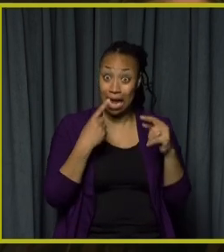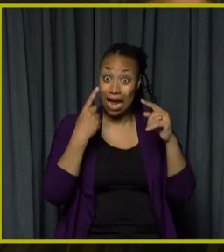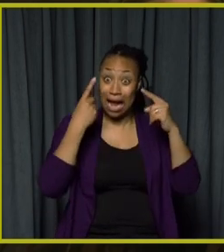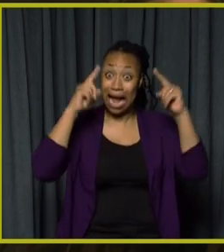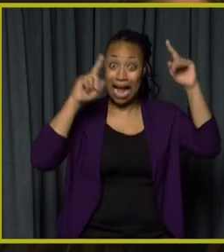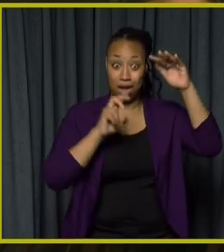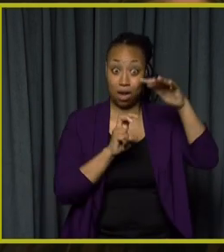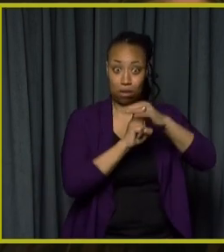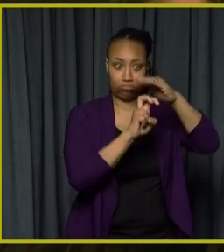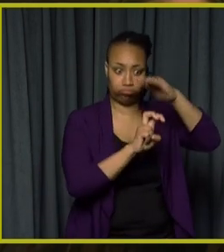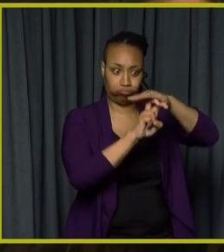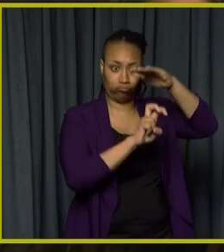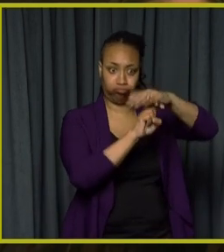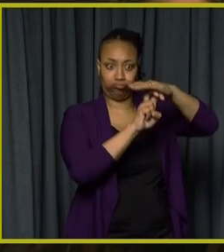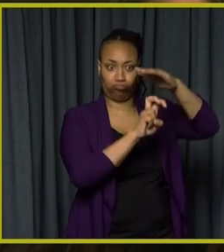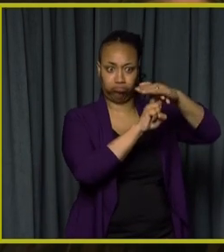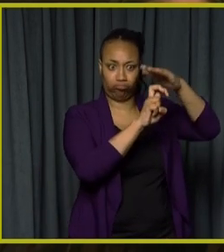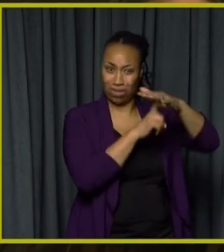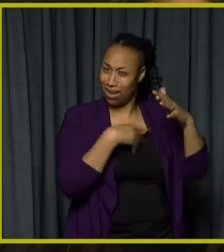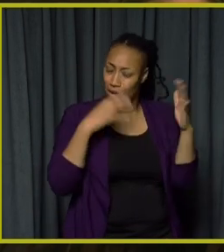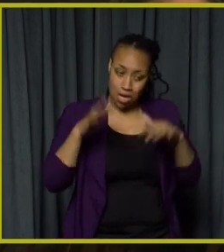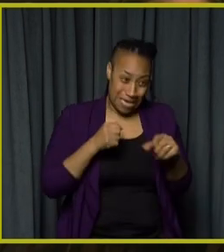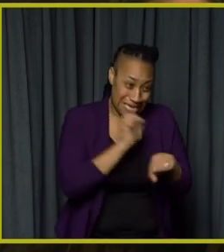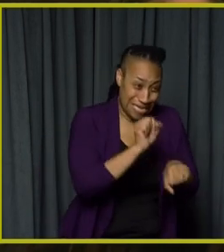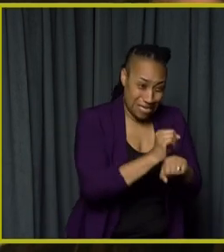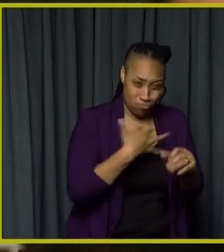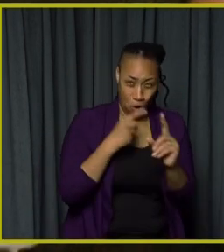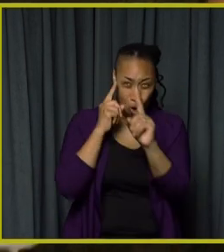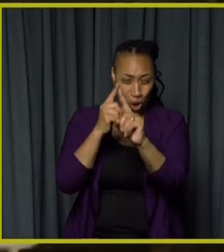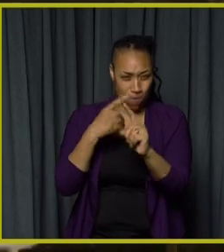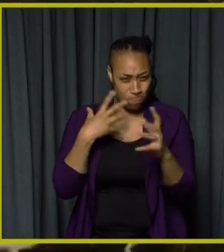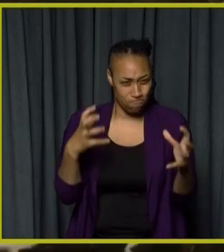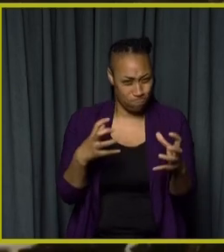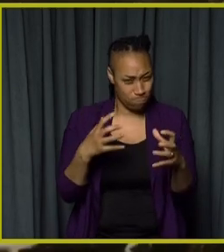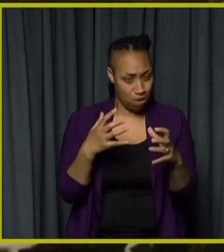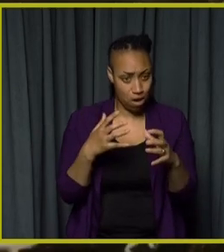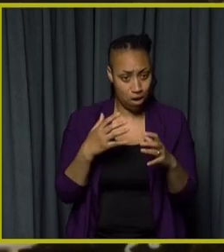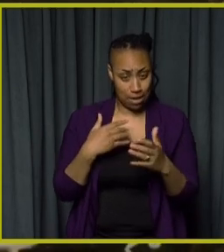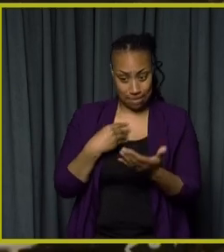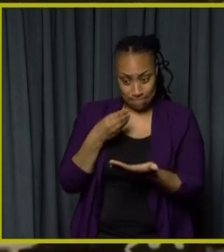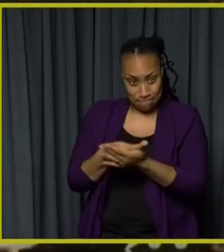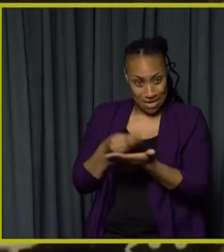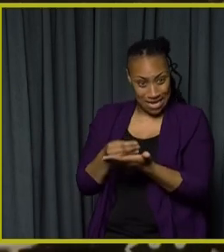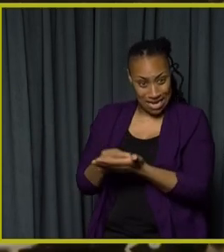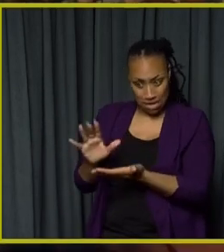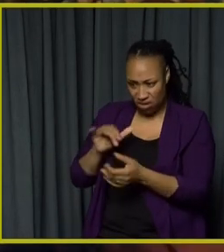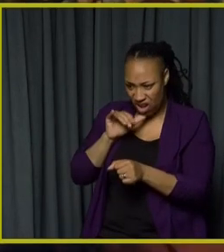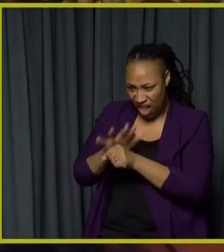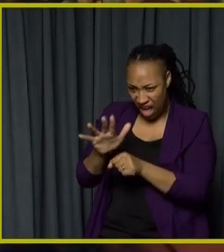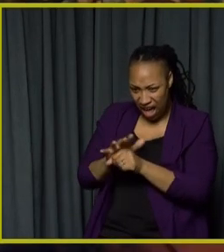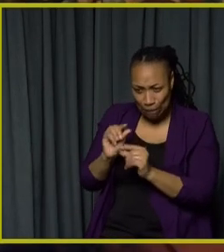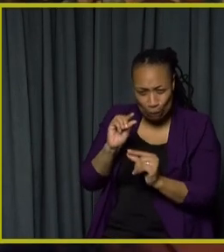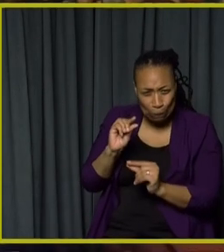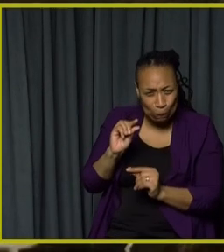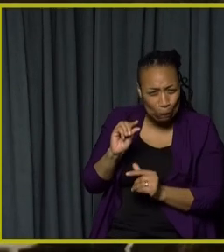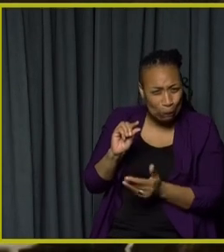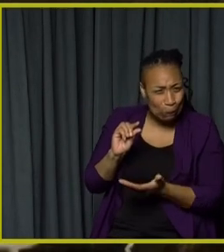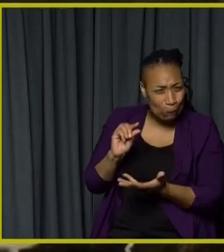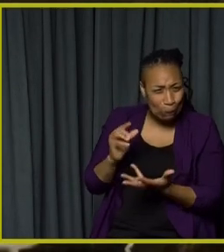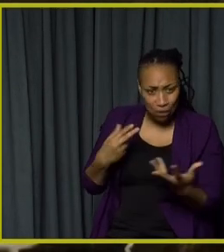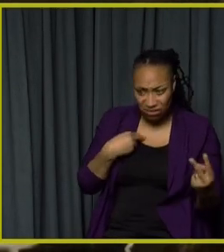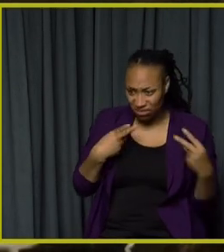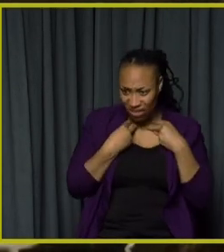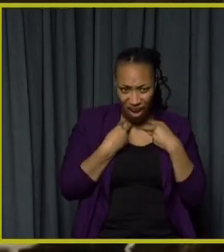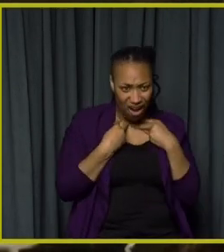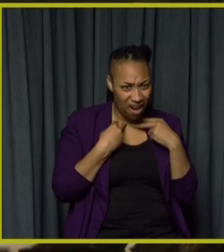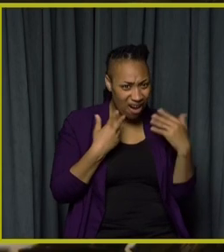you are working for a wage that does not even allow you to meet your basic needs. I thought my issues